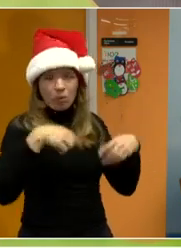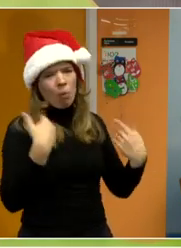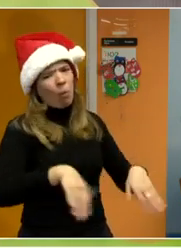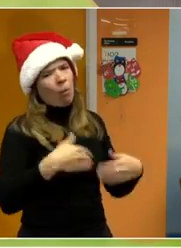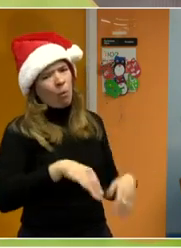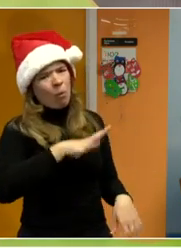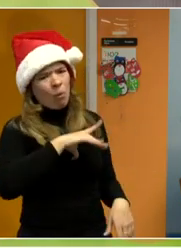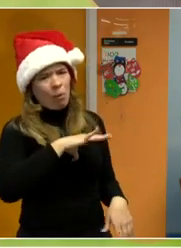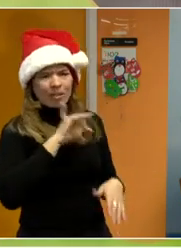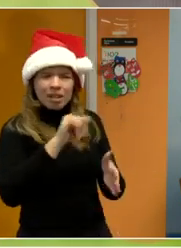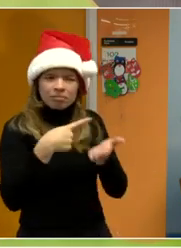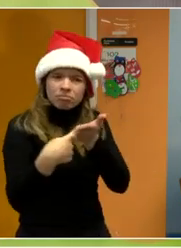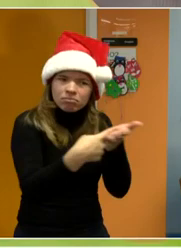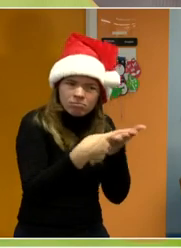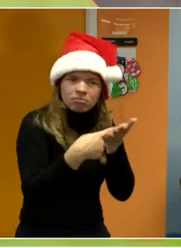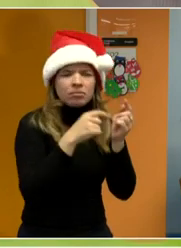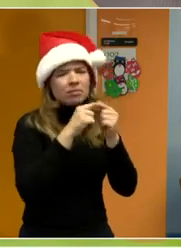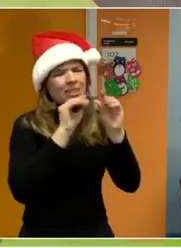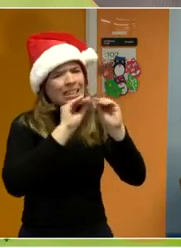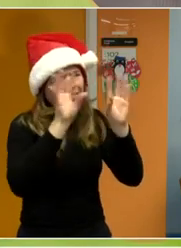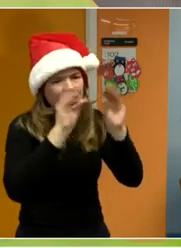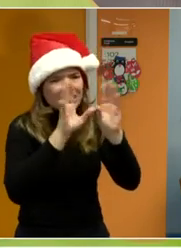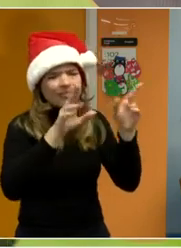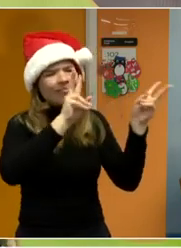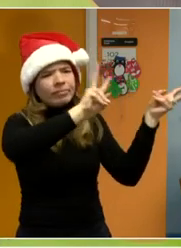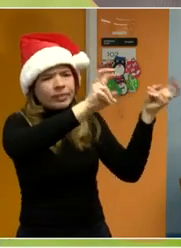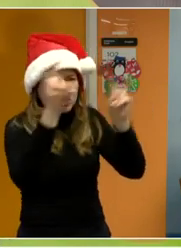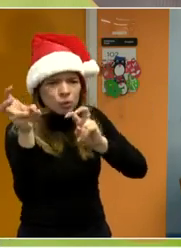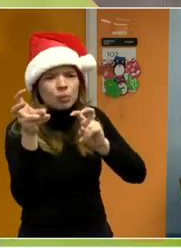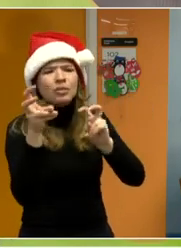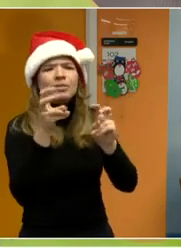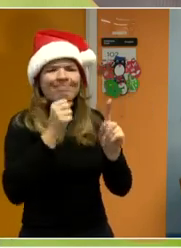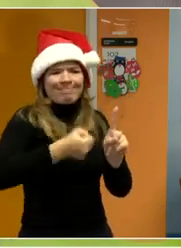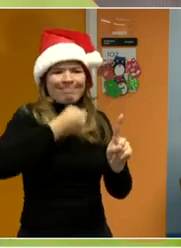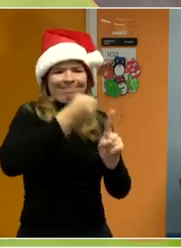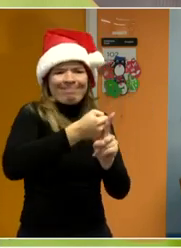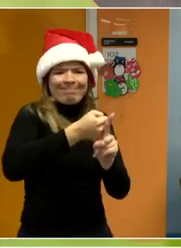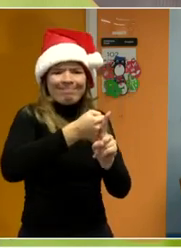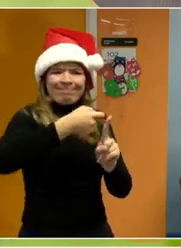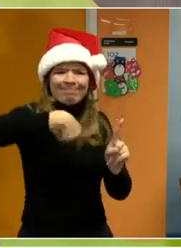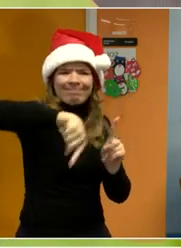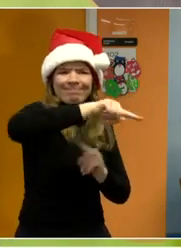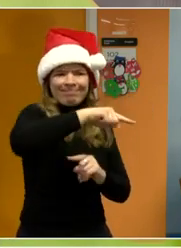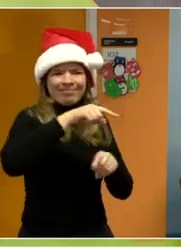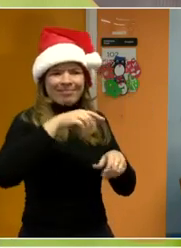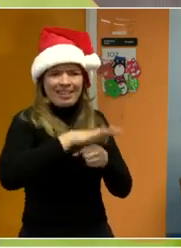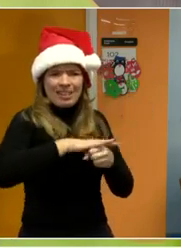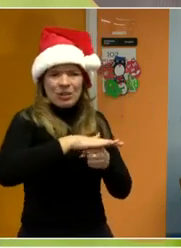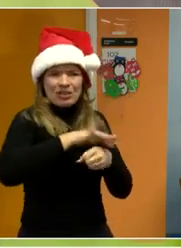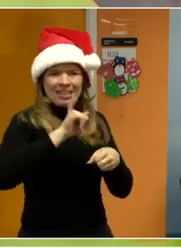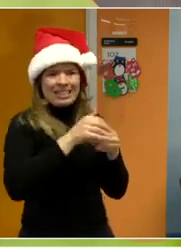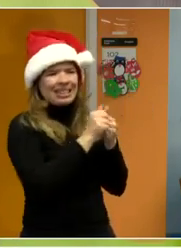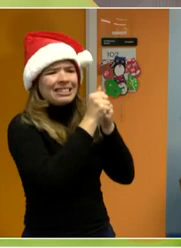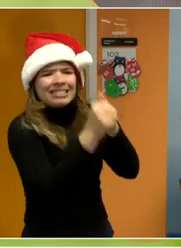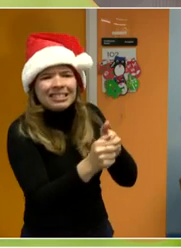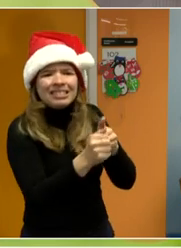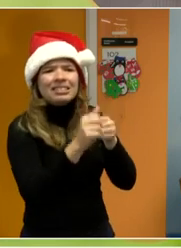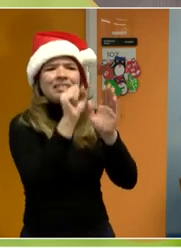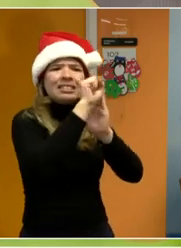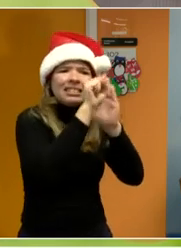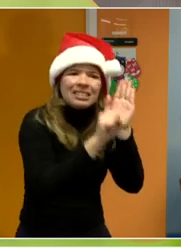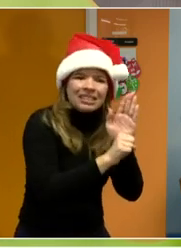about, obviously, all of the issues affecting the continent and how the leaders, heads of state, ambassadors